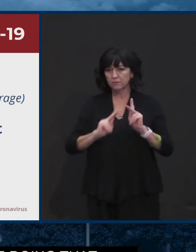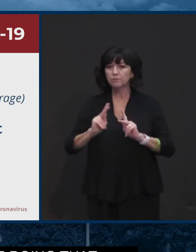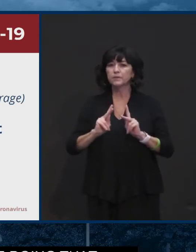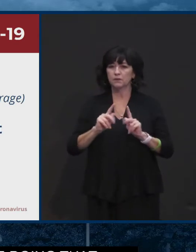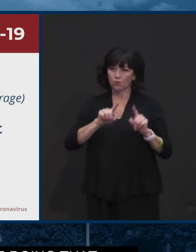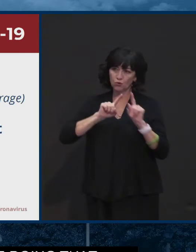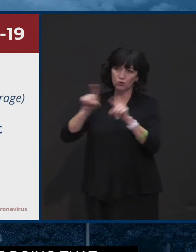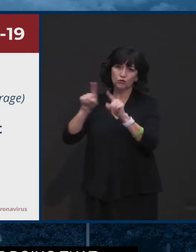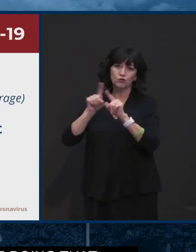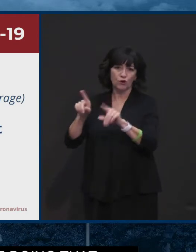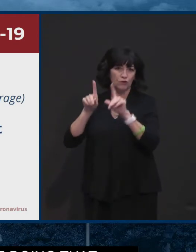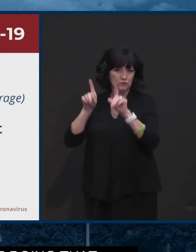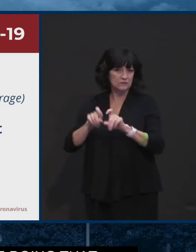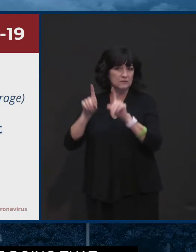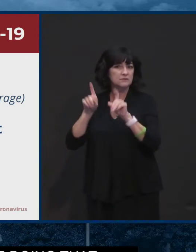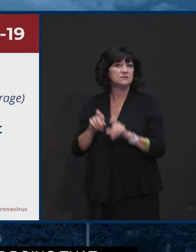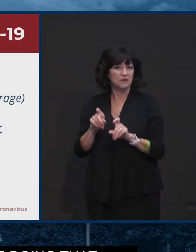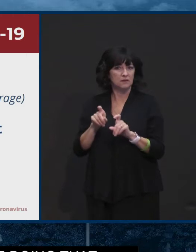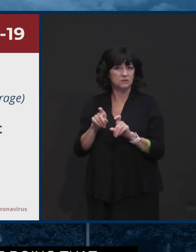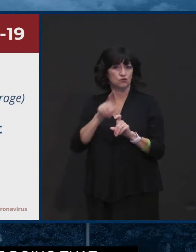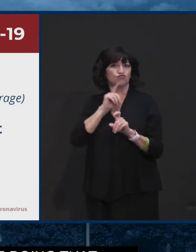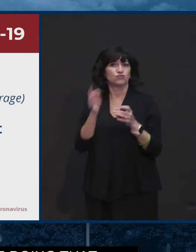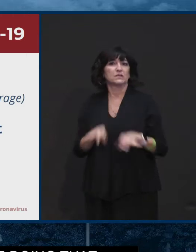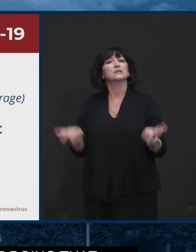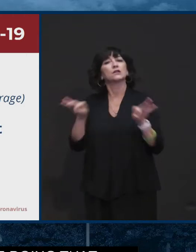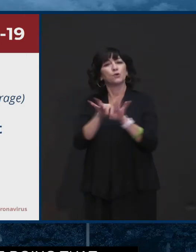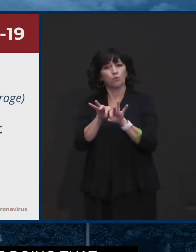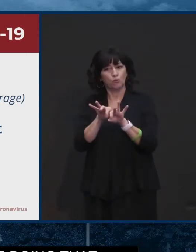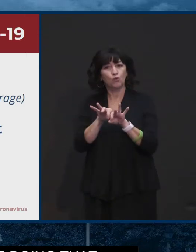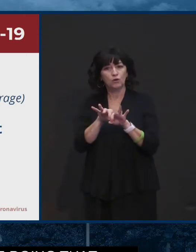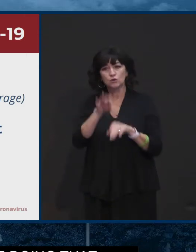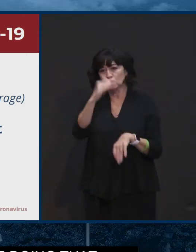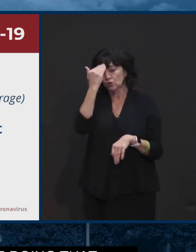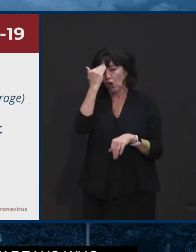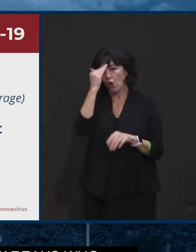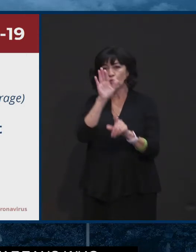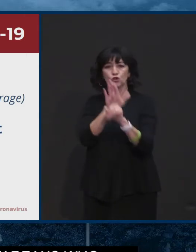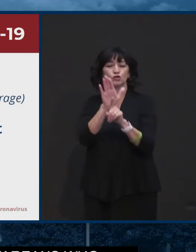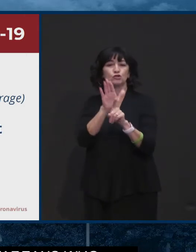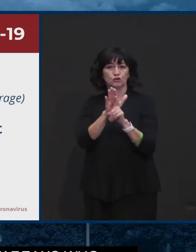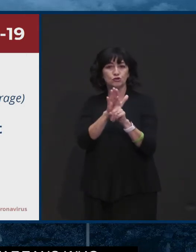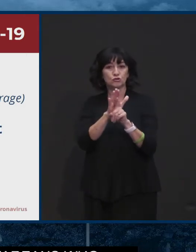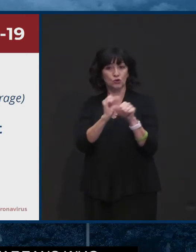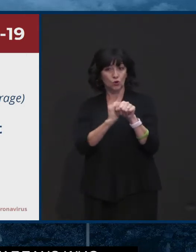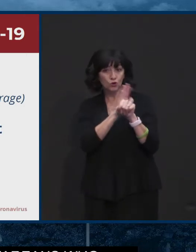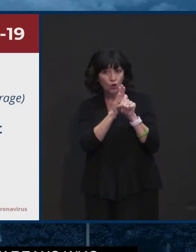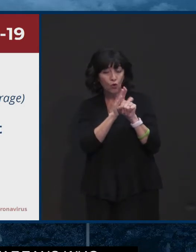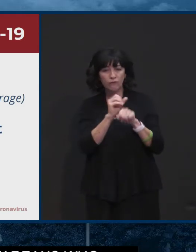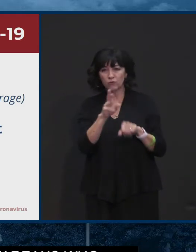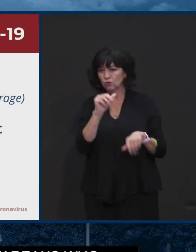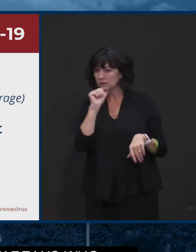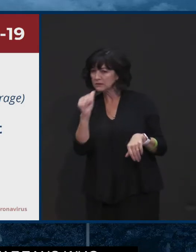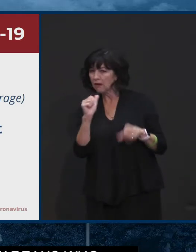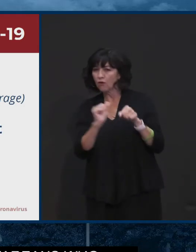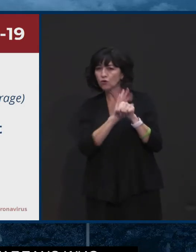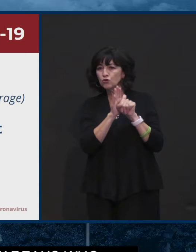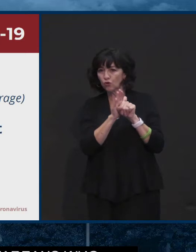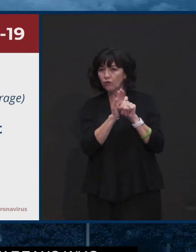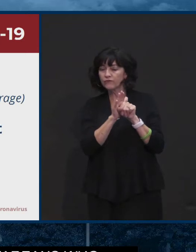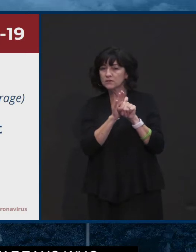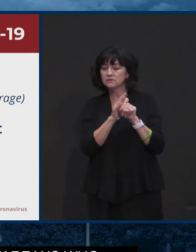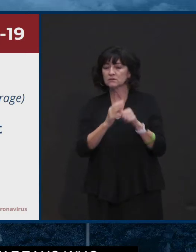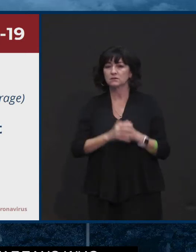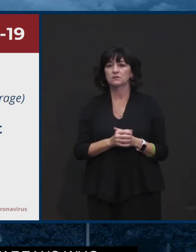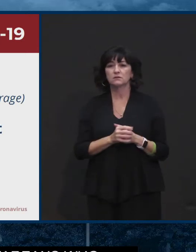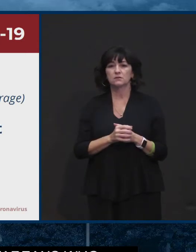of the opportunity to get tested. That's a really important thing to do. Know your COVID-19 status. We'll set the record